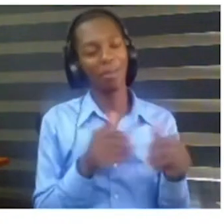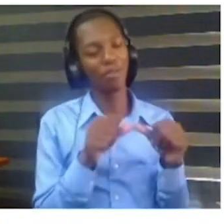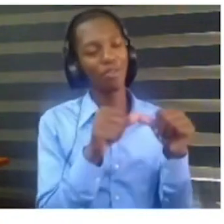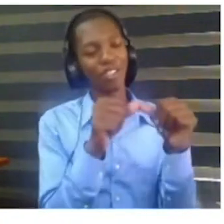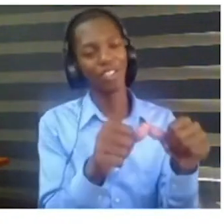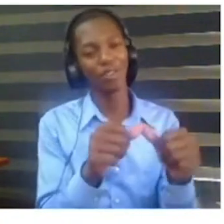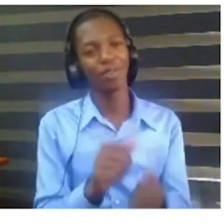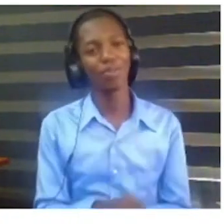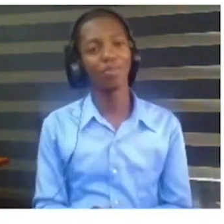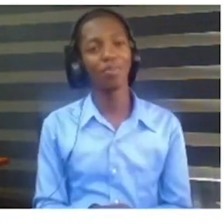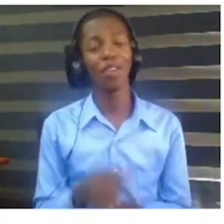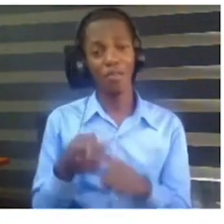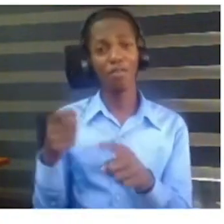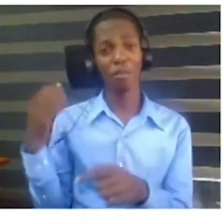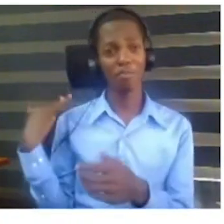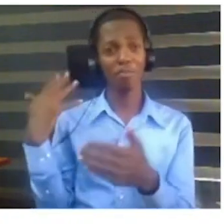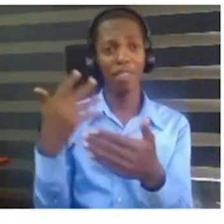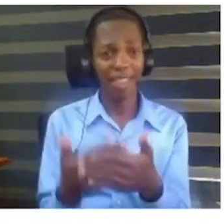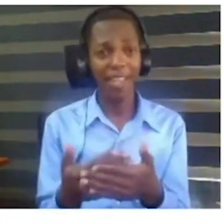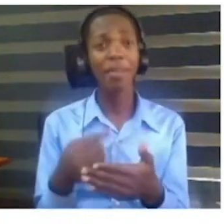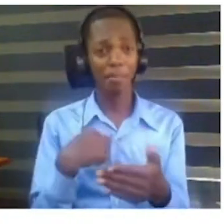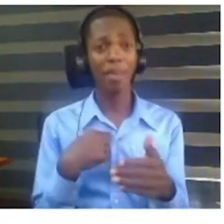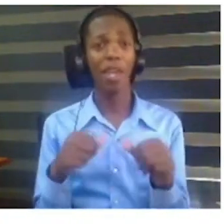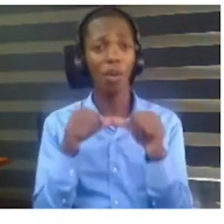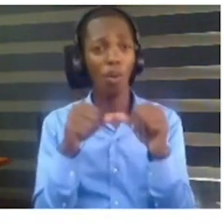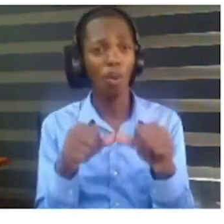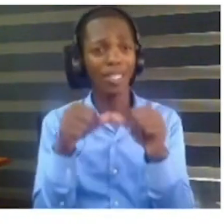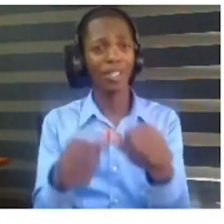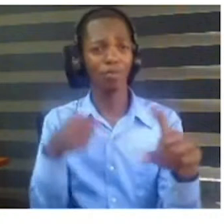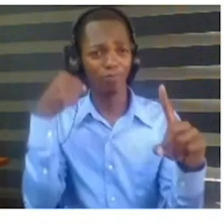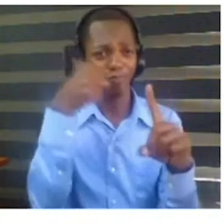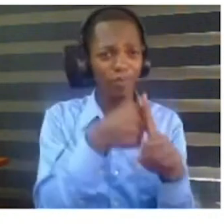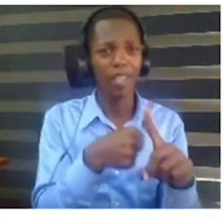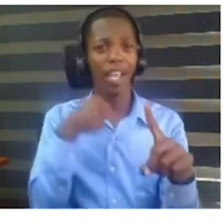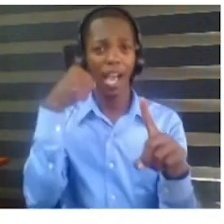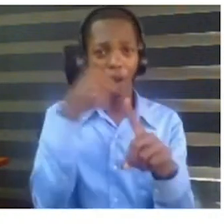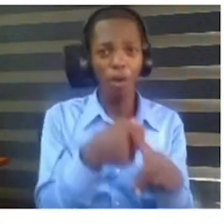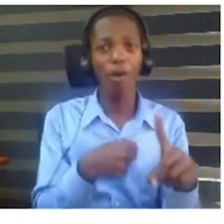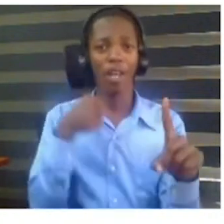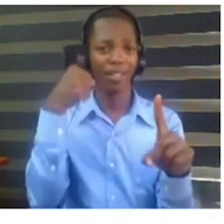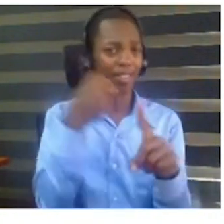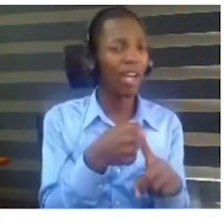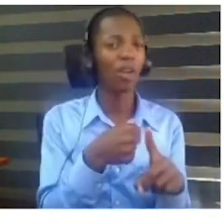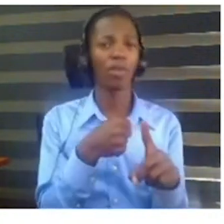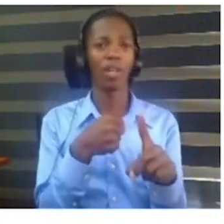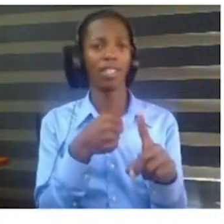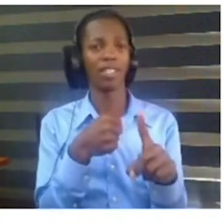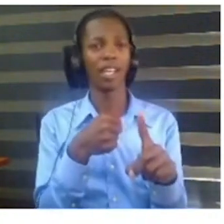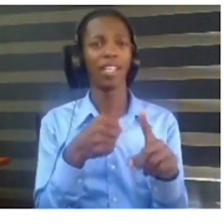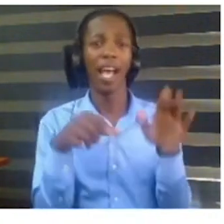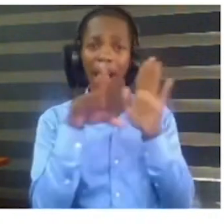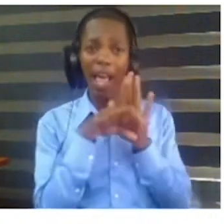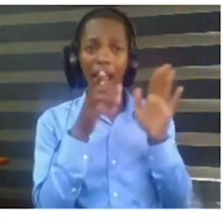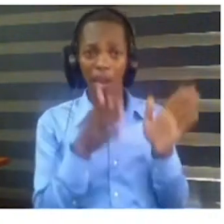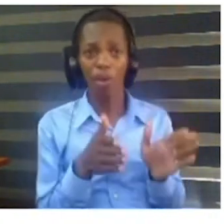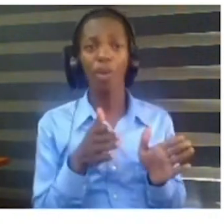Since then, I've continued advocating as an attorney. For a while, it was through